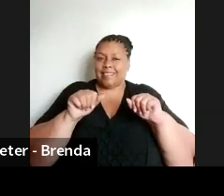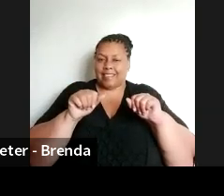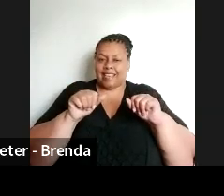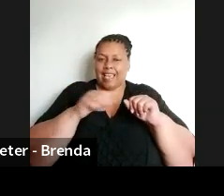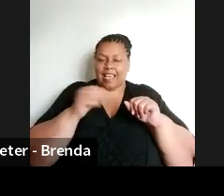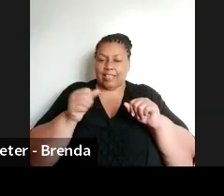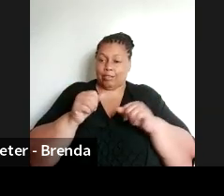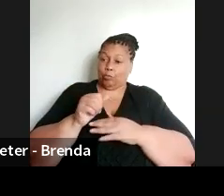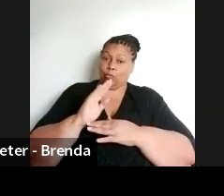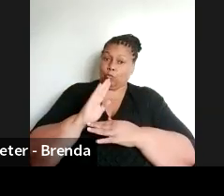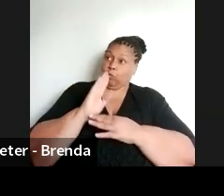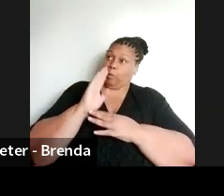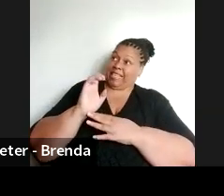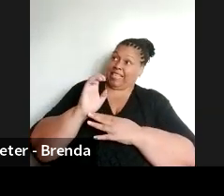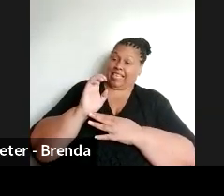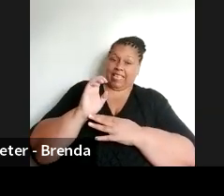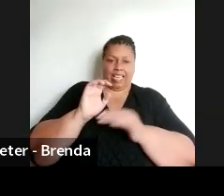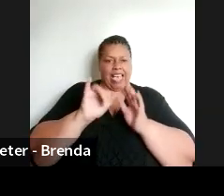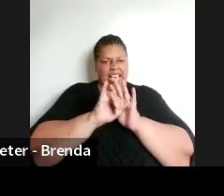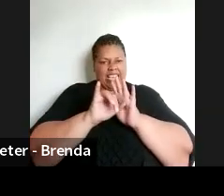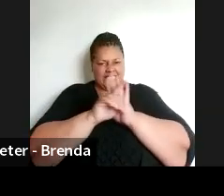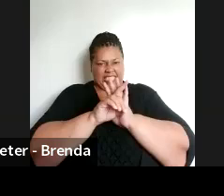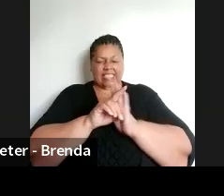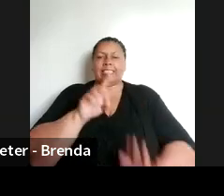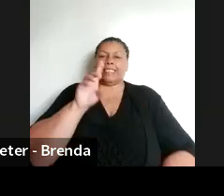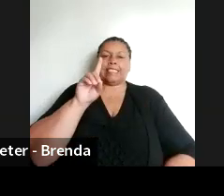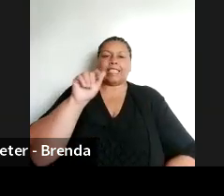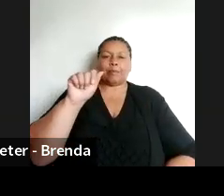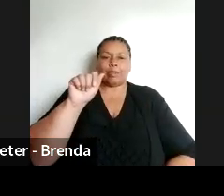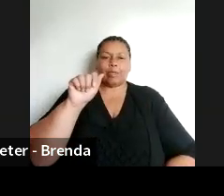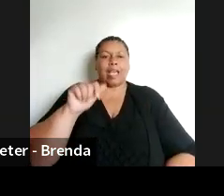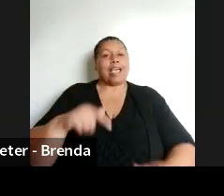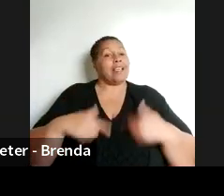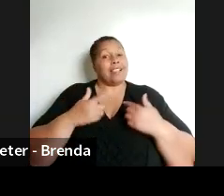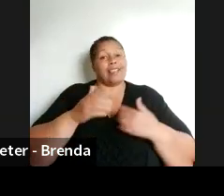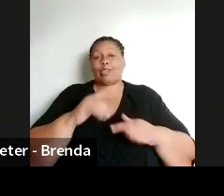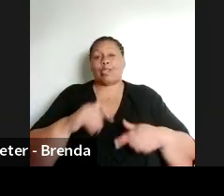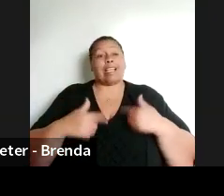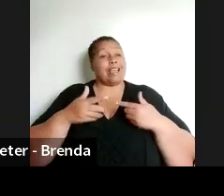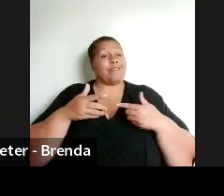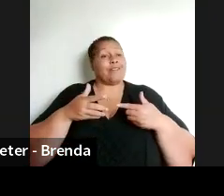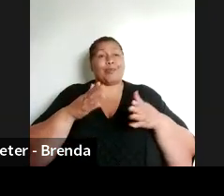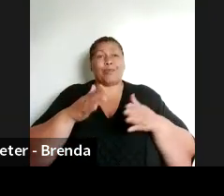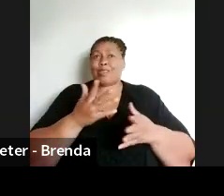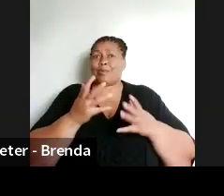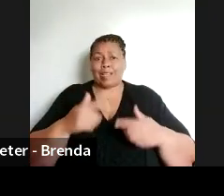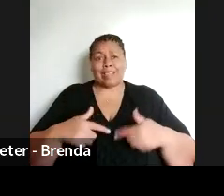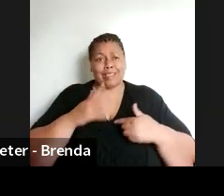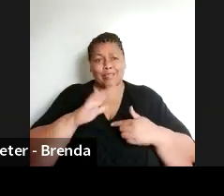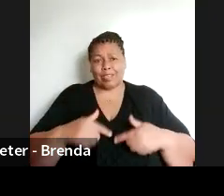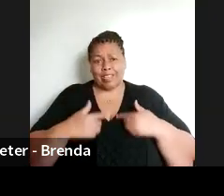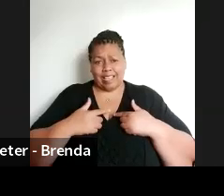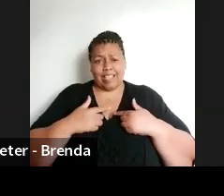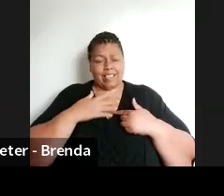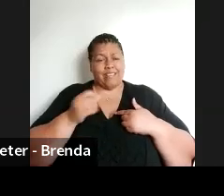identity, and also living your life the way that you want to, and having them see that it's not